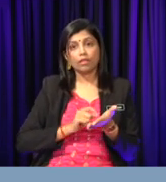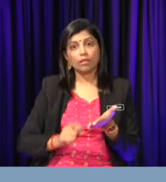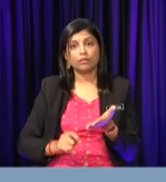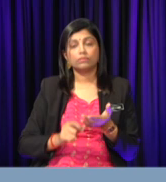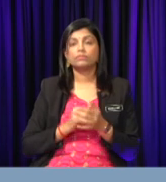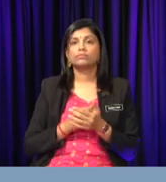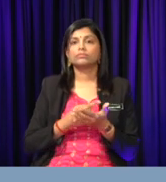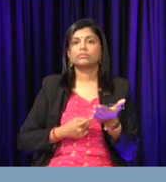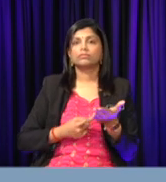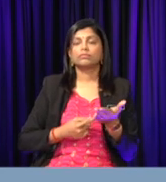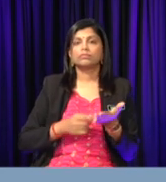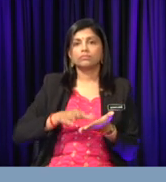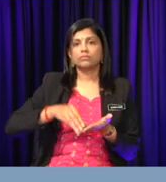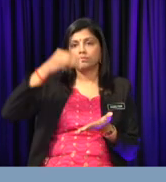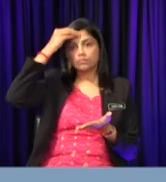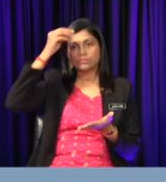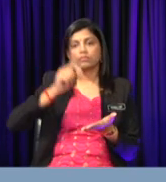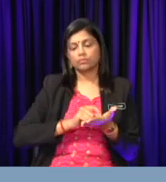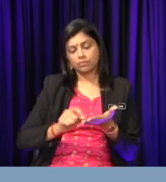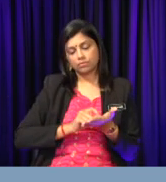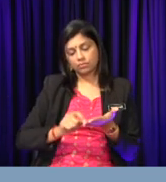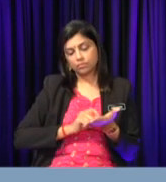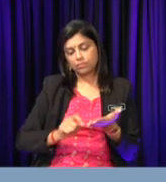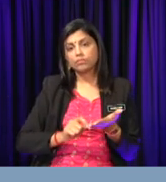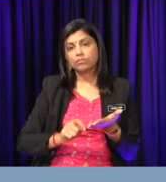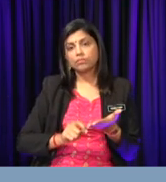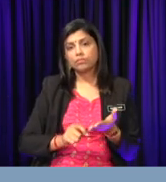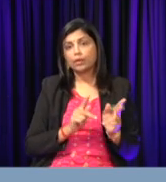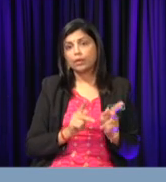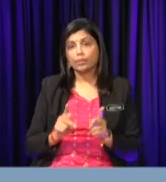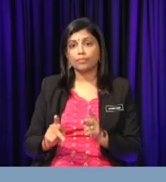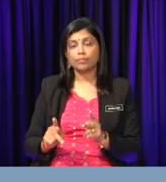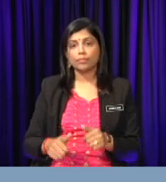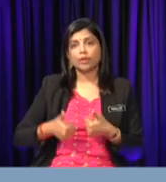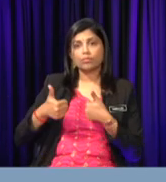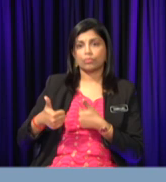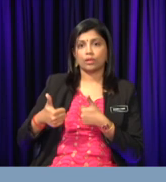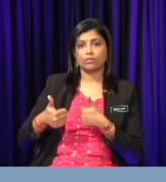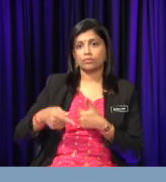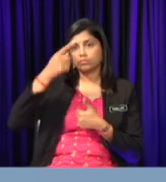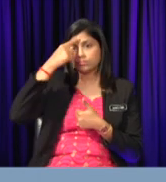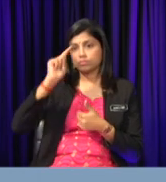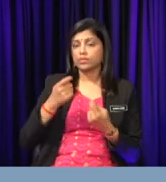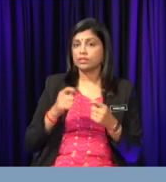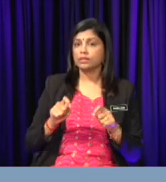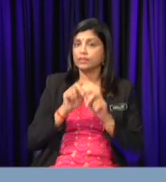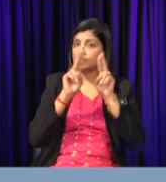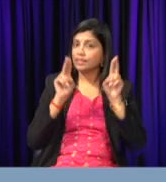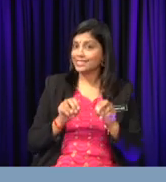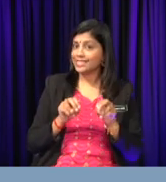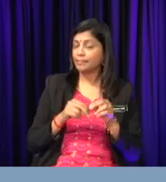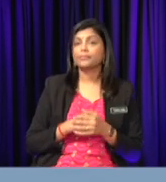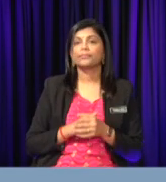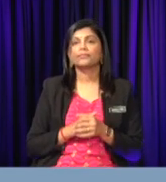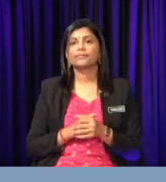is taking, and also to prepare her well for the child exam. I would buy